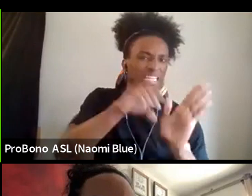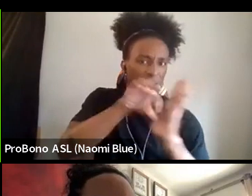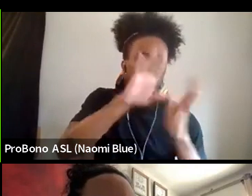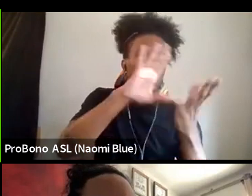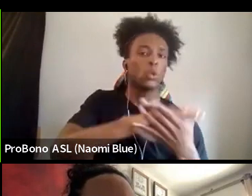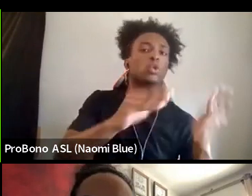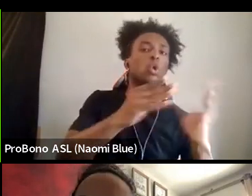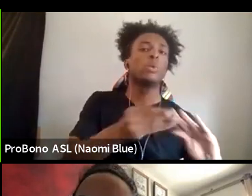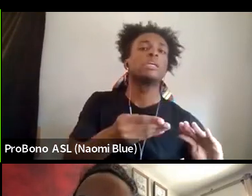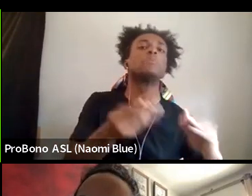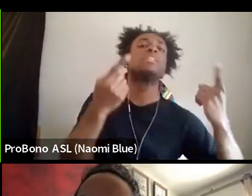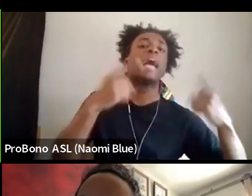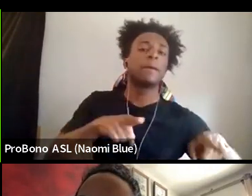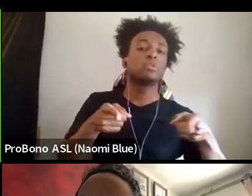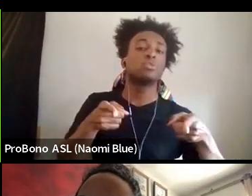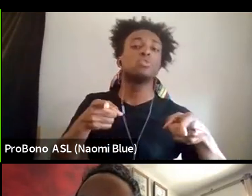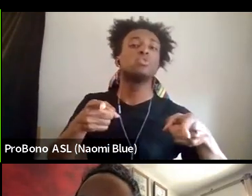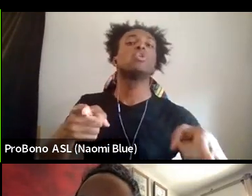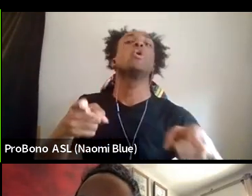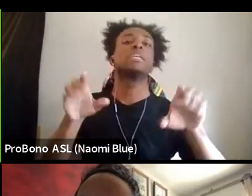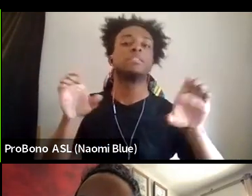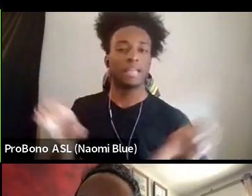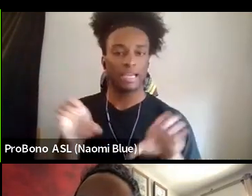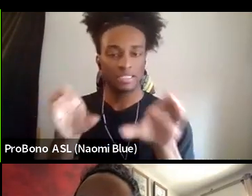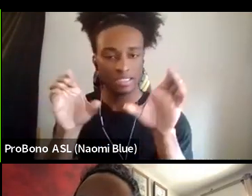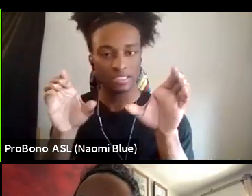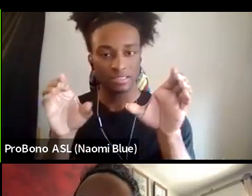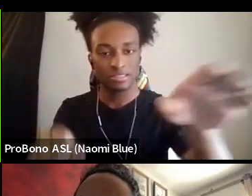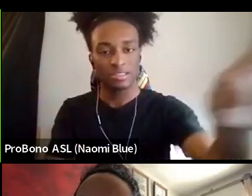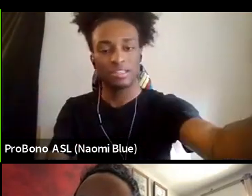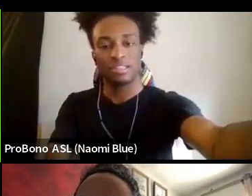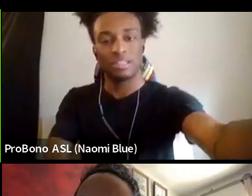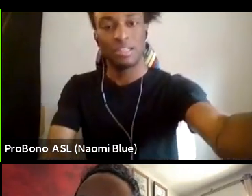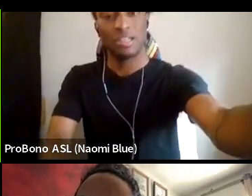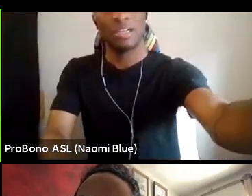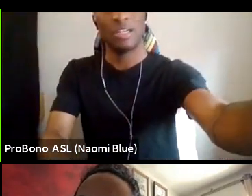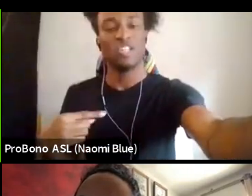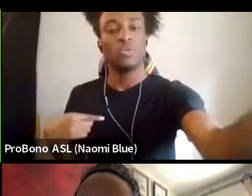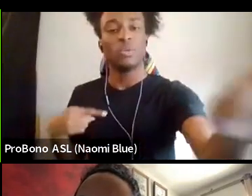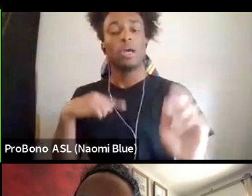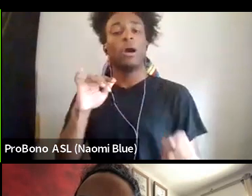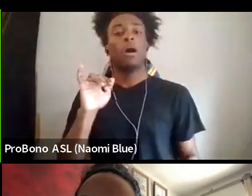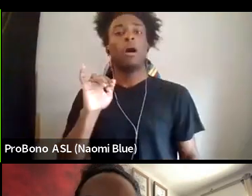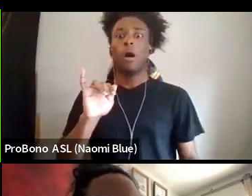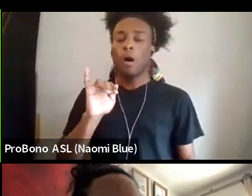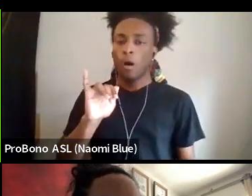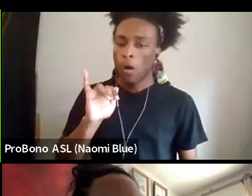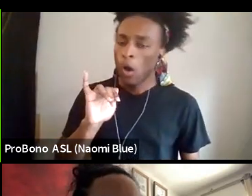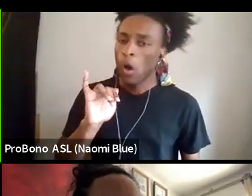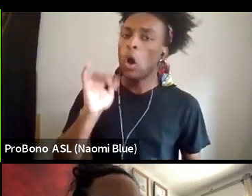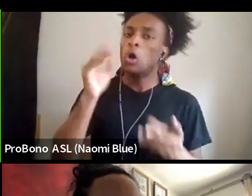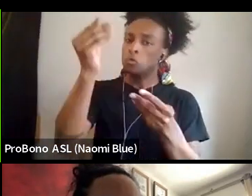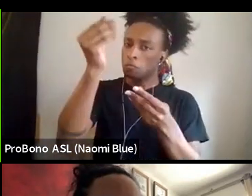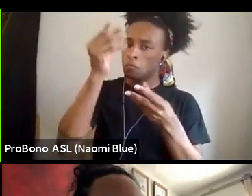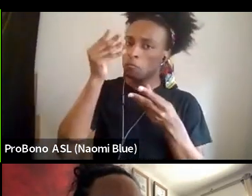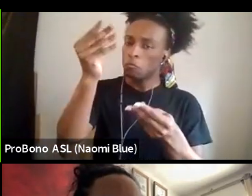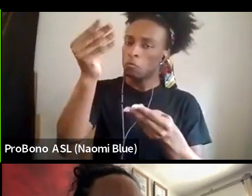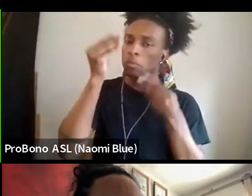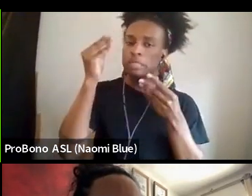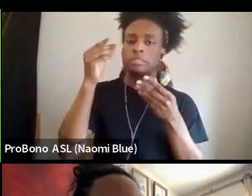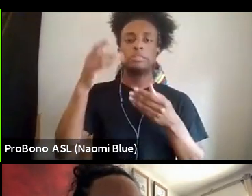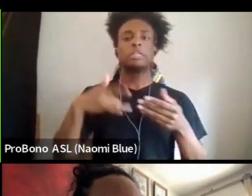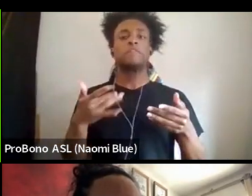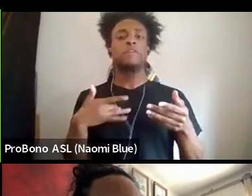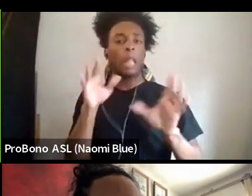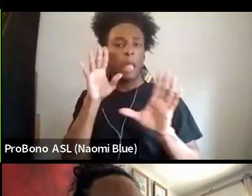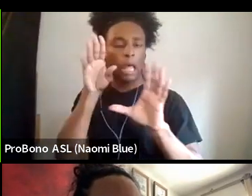it's exposition that we went, oh, you're giving us information and kind of lights up our brain versus someone who